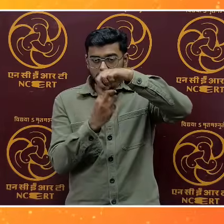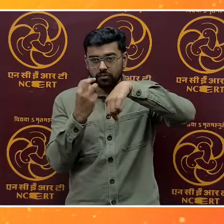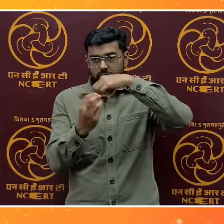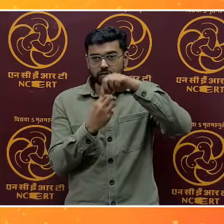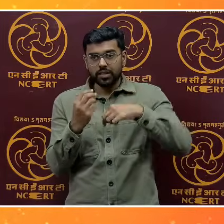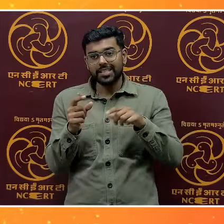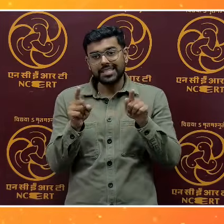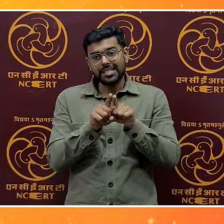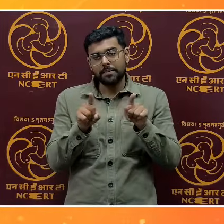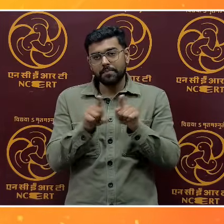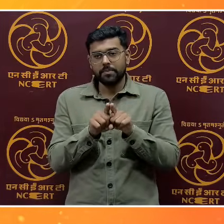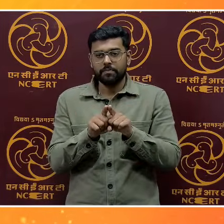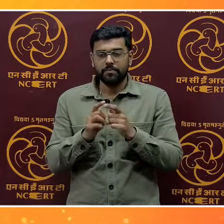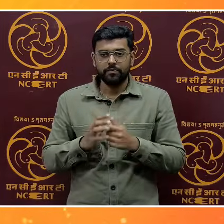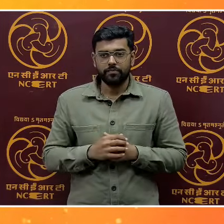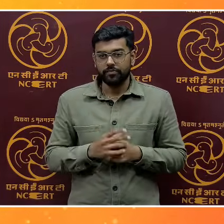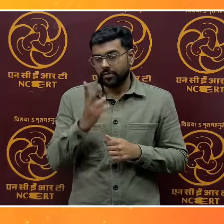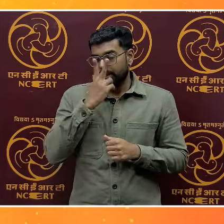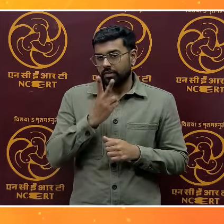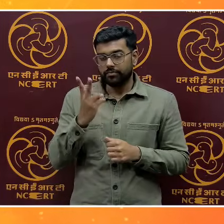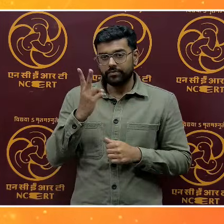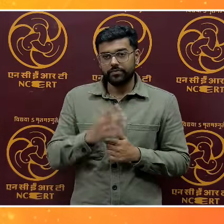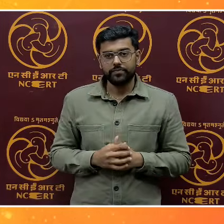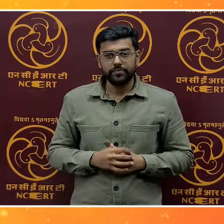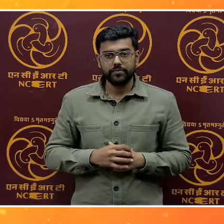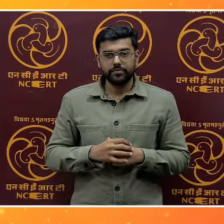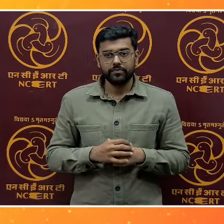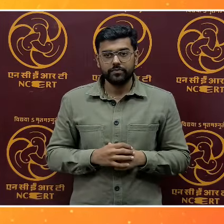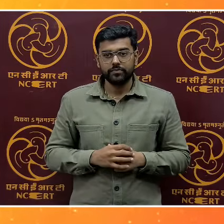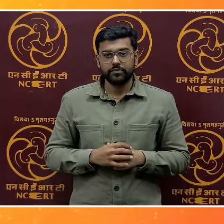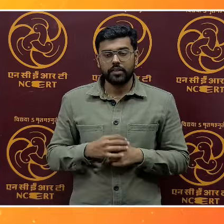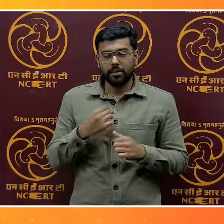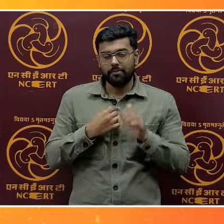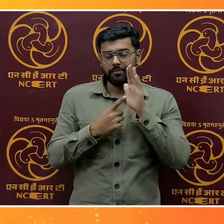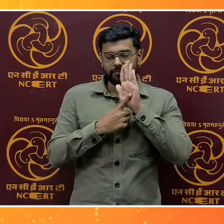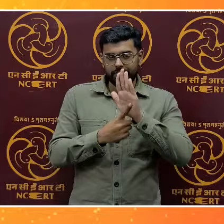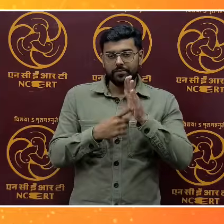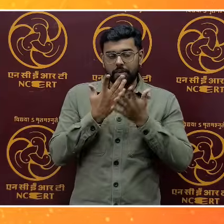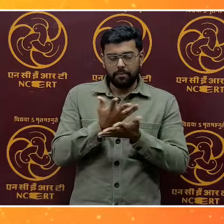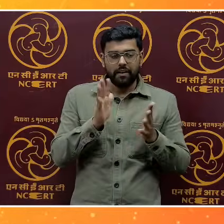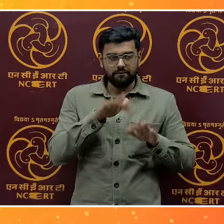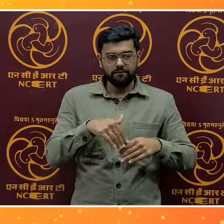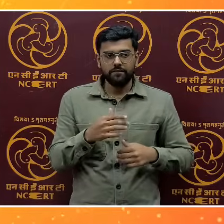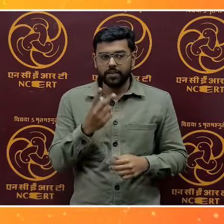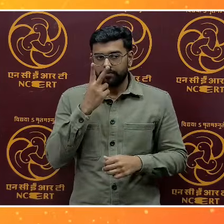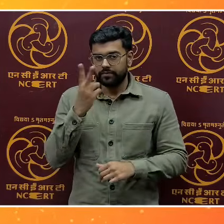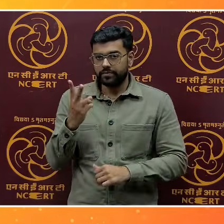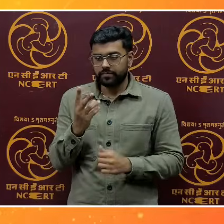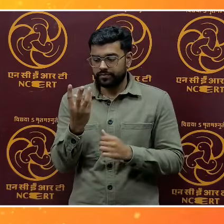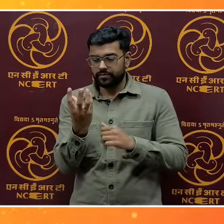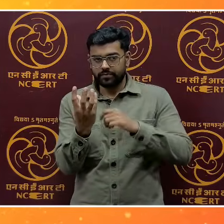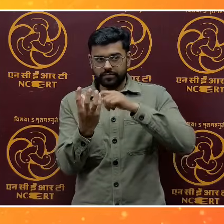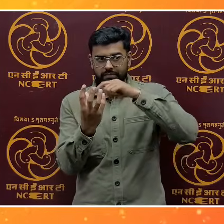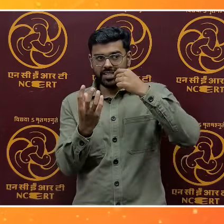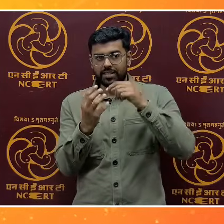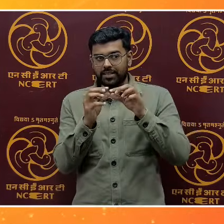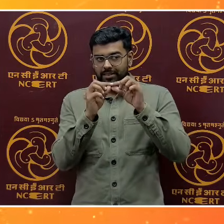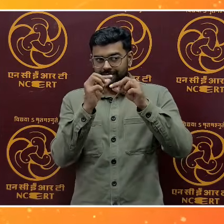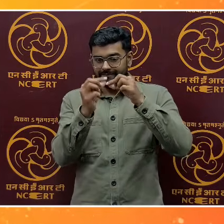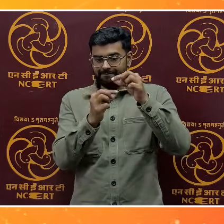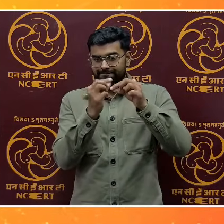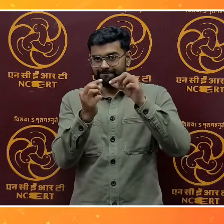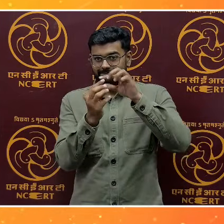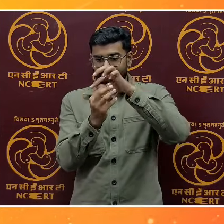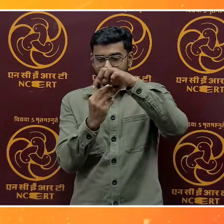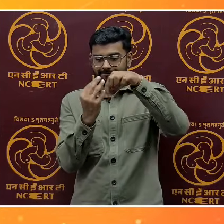of the same radius. Can you see this? This ball I have taken and I have covered it with the thread